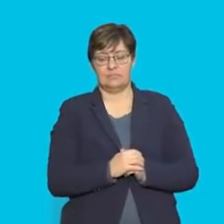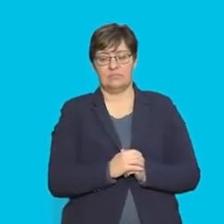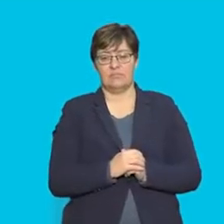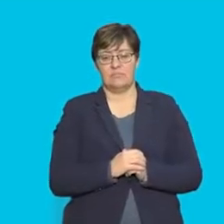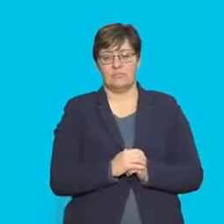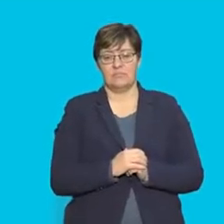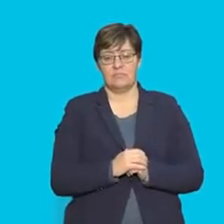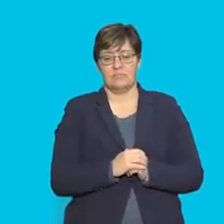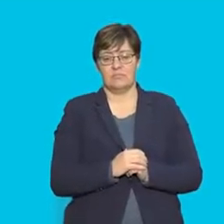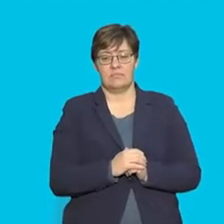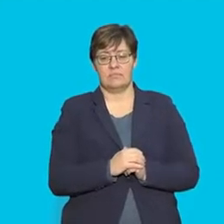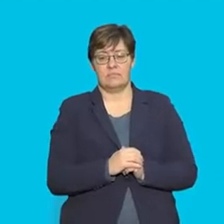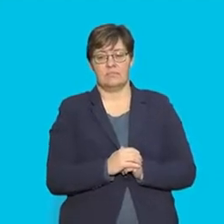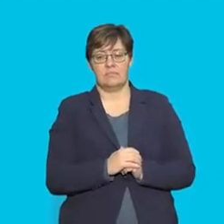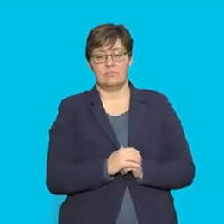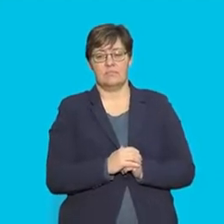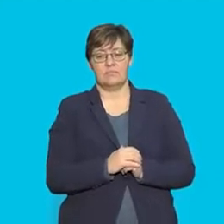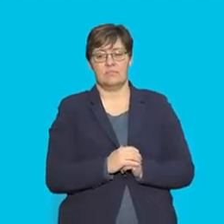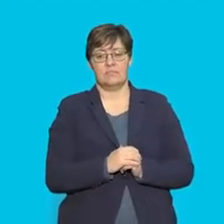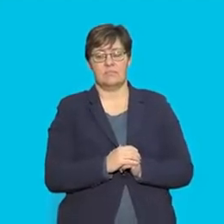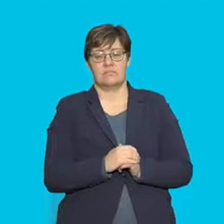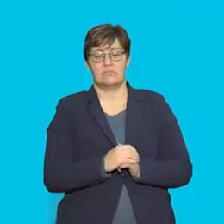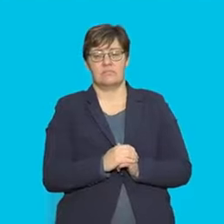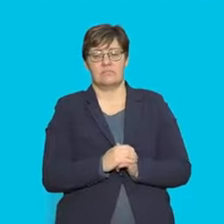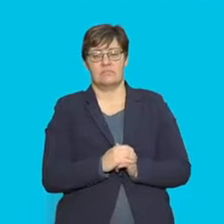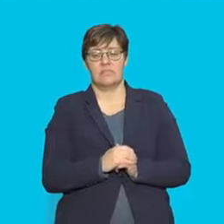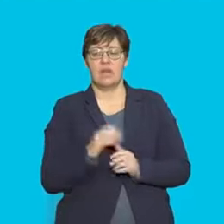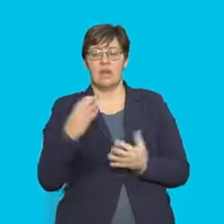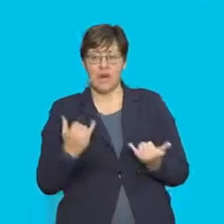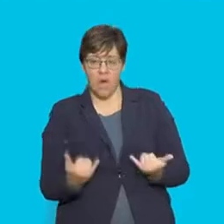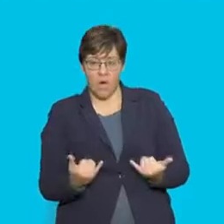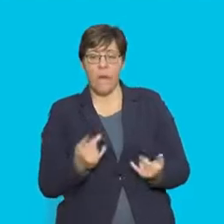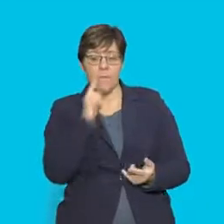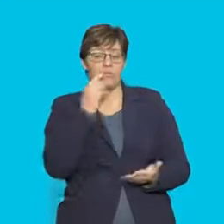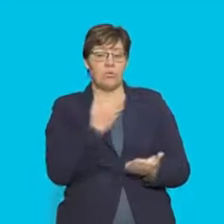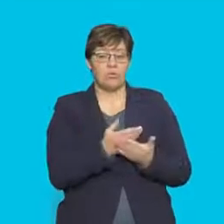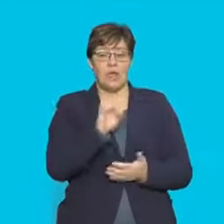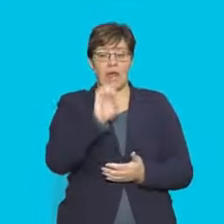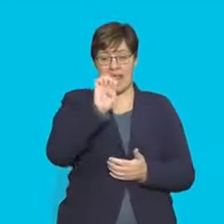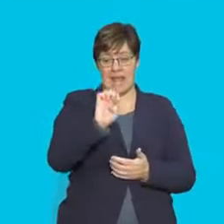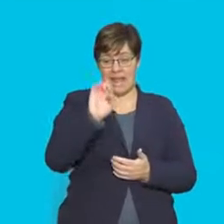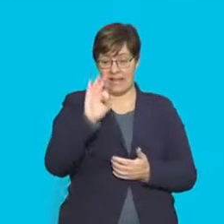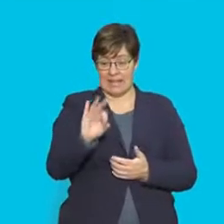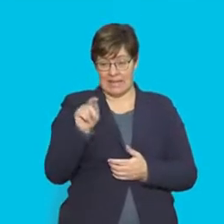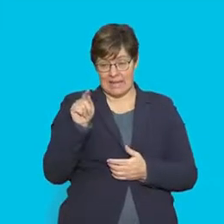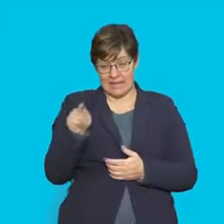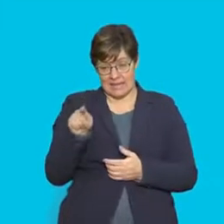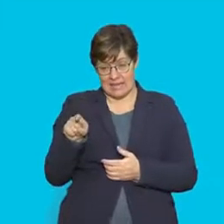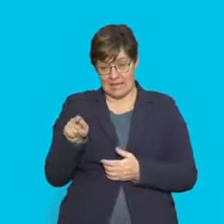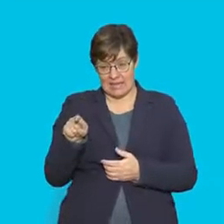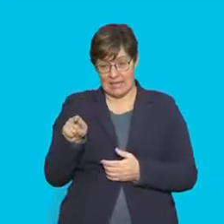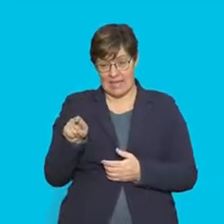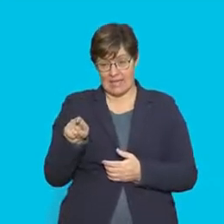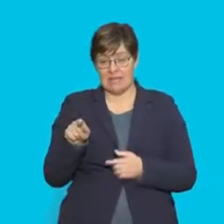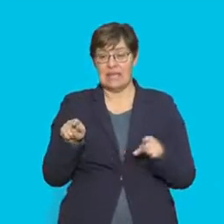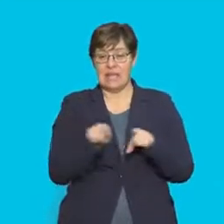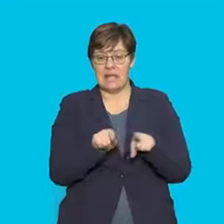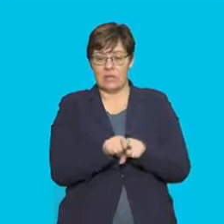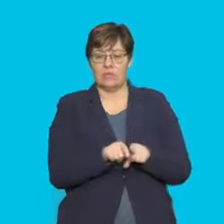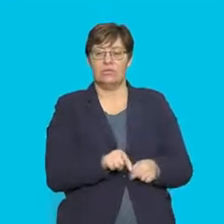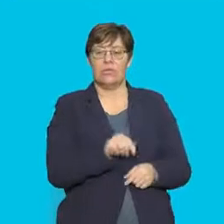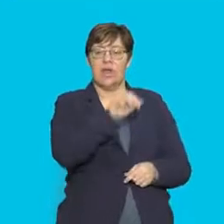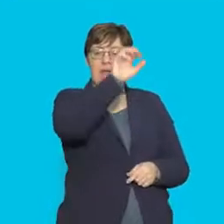equals to that angle there. And then I am required to prove that E3, which is this angle,